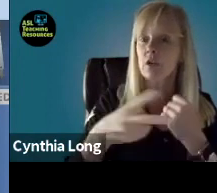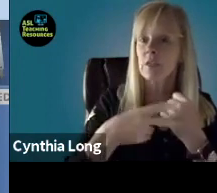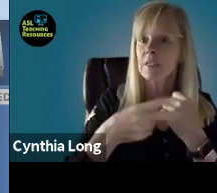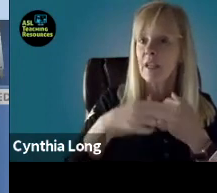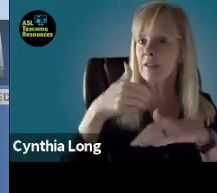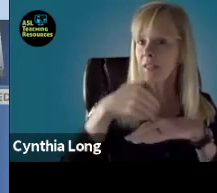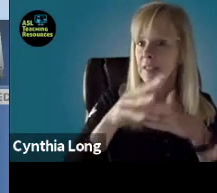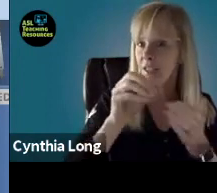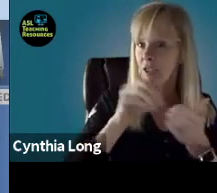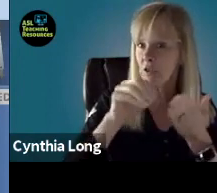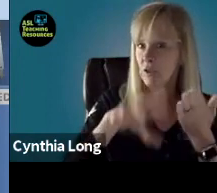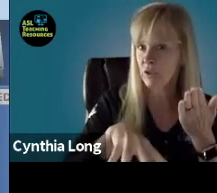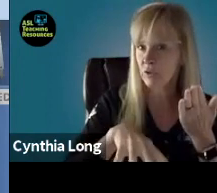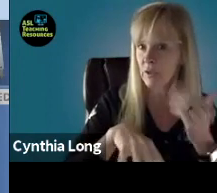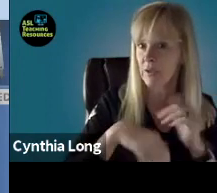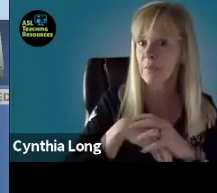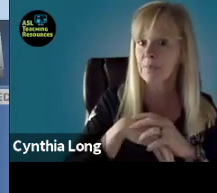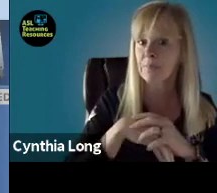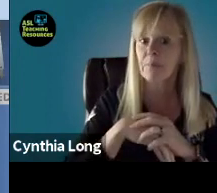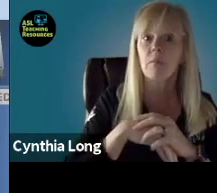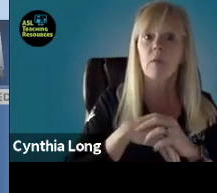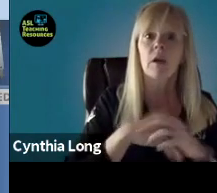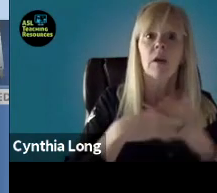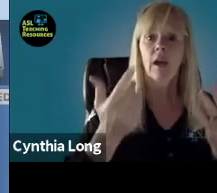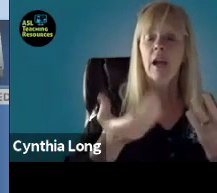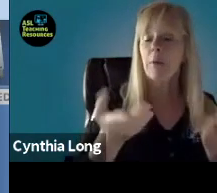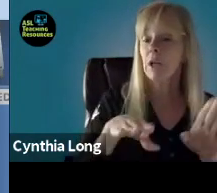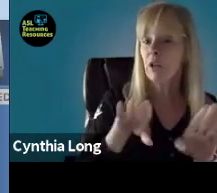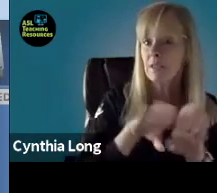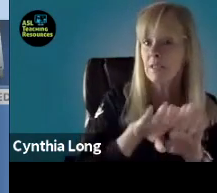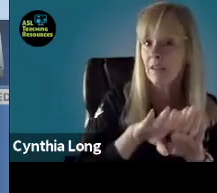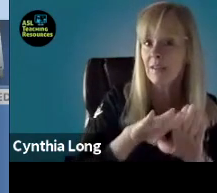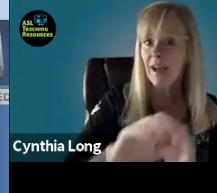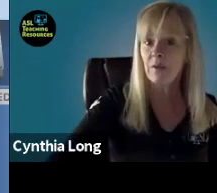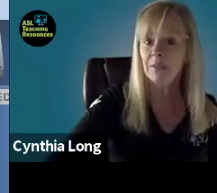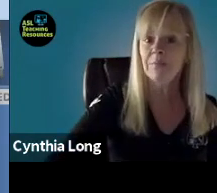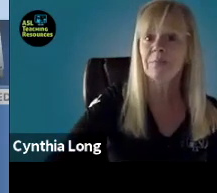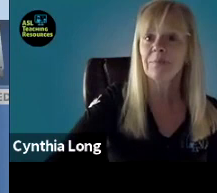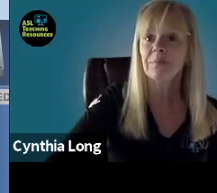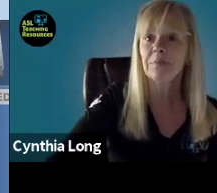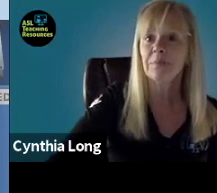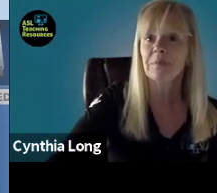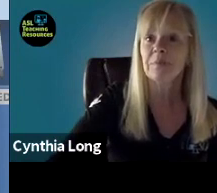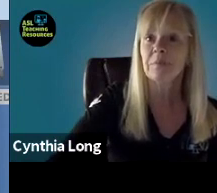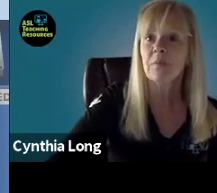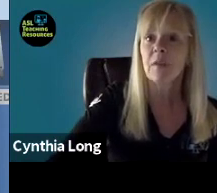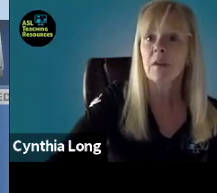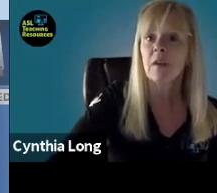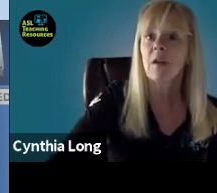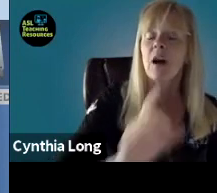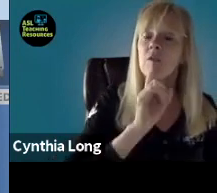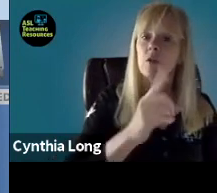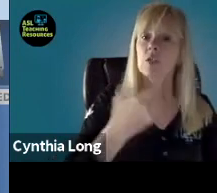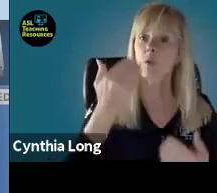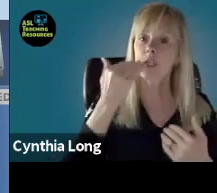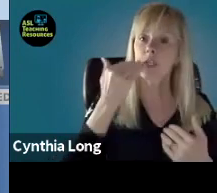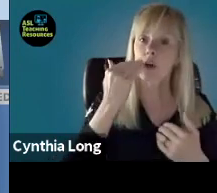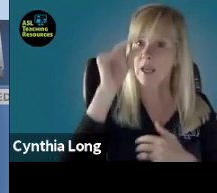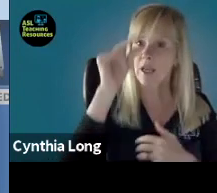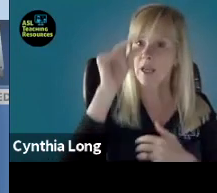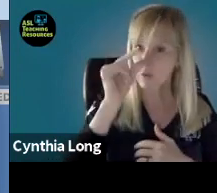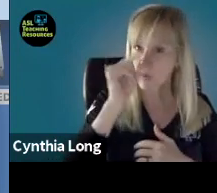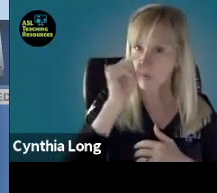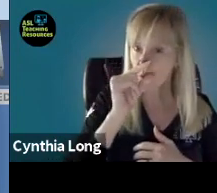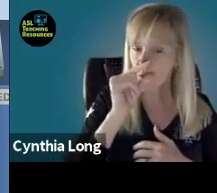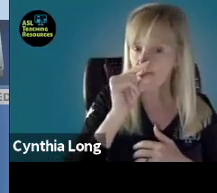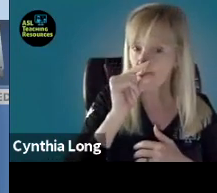So you can save it and send it to the student. Okay, I'm going to close out of that one. Of course, we know